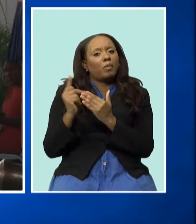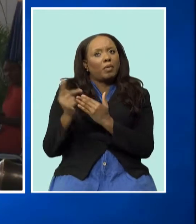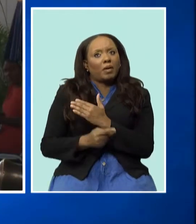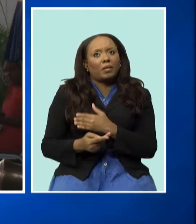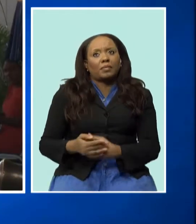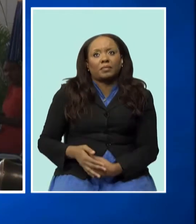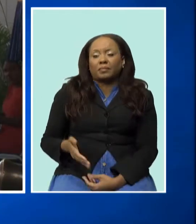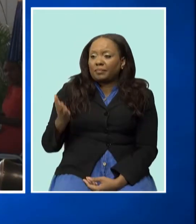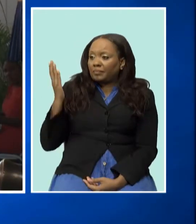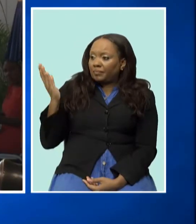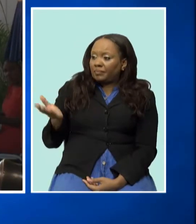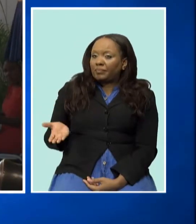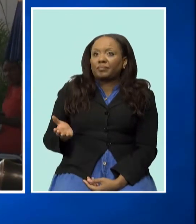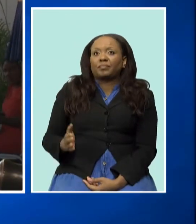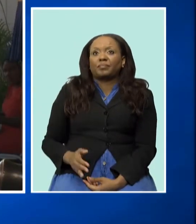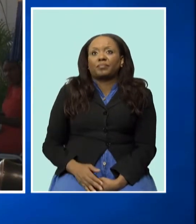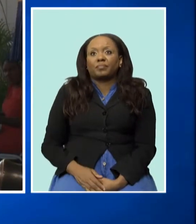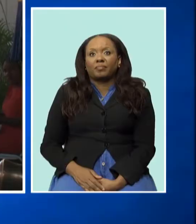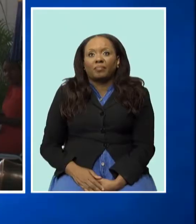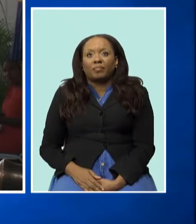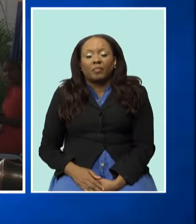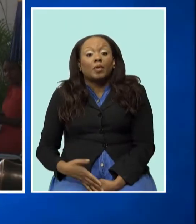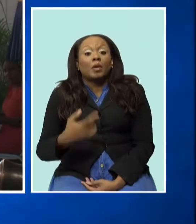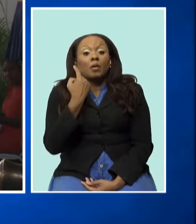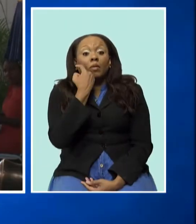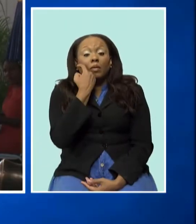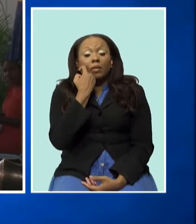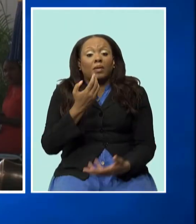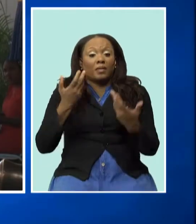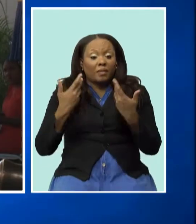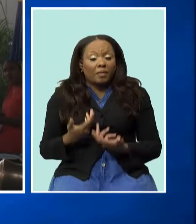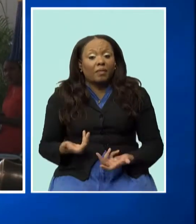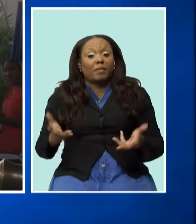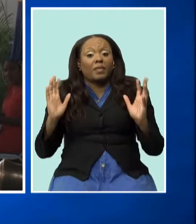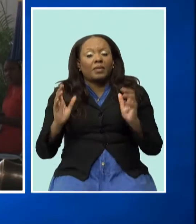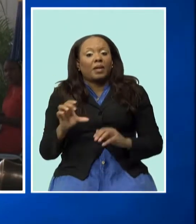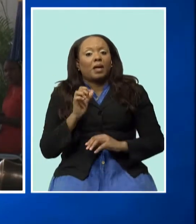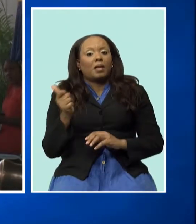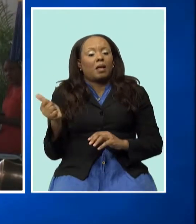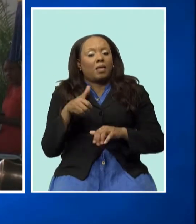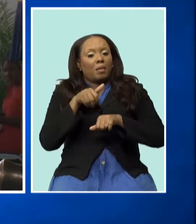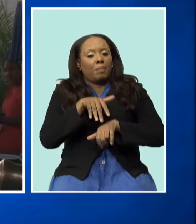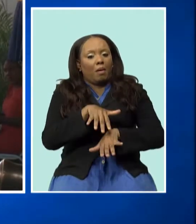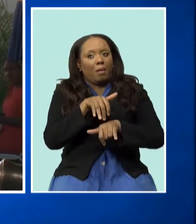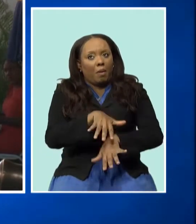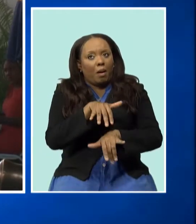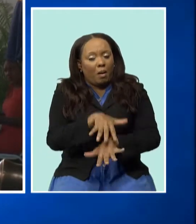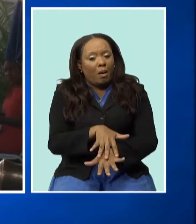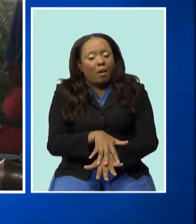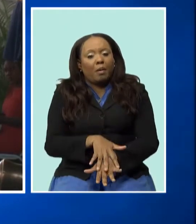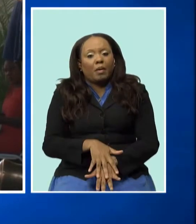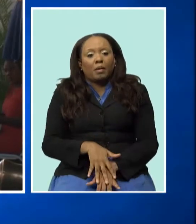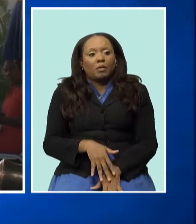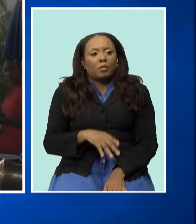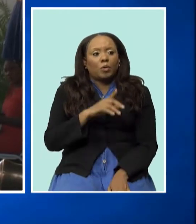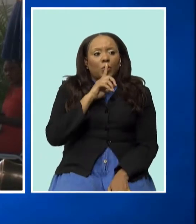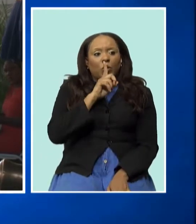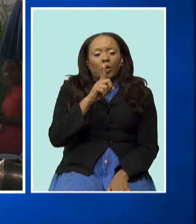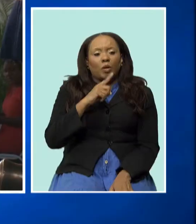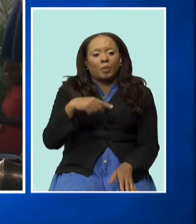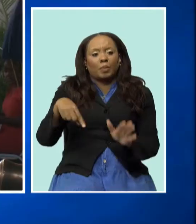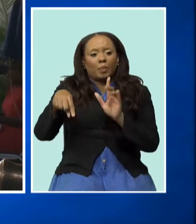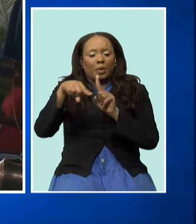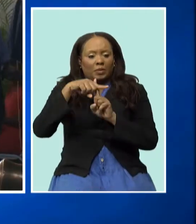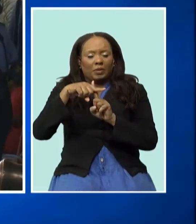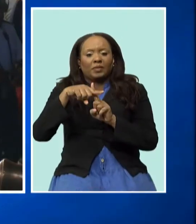completed a recruit passing out parade. And one of the positives, not just the numbers that